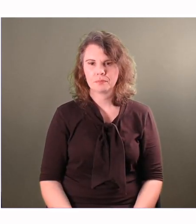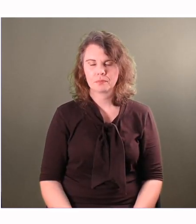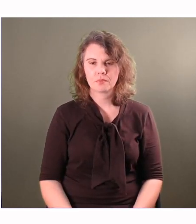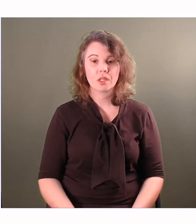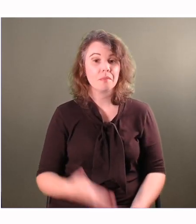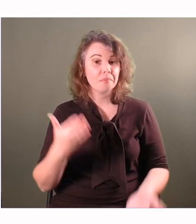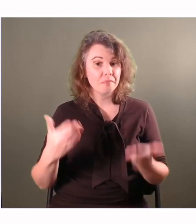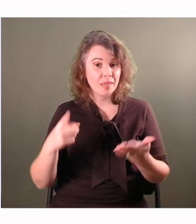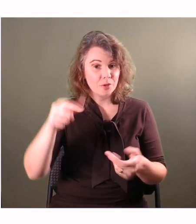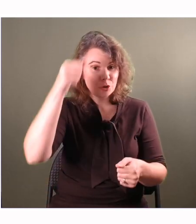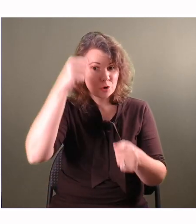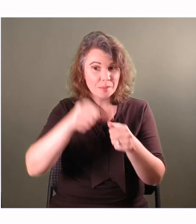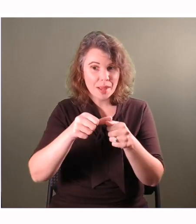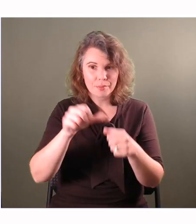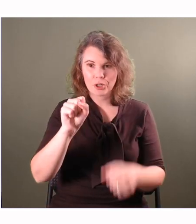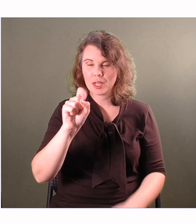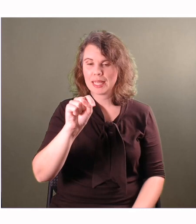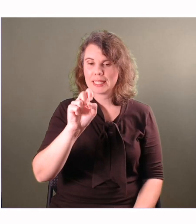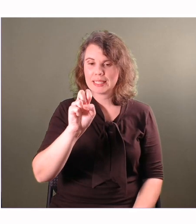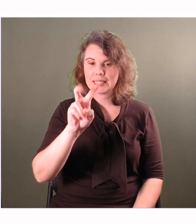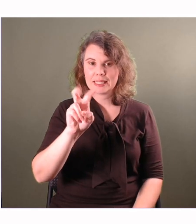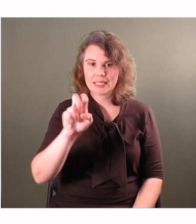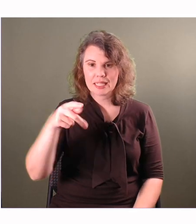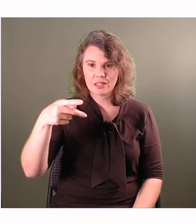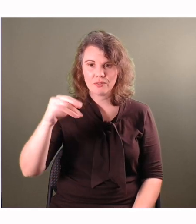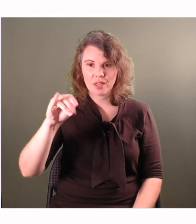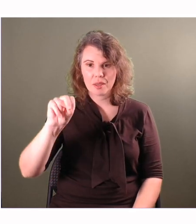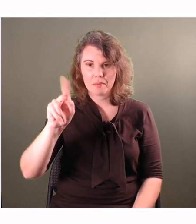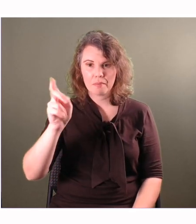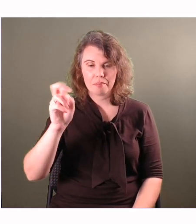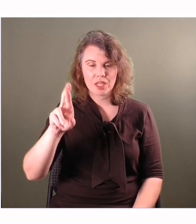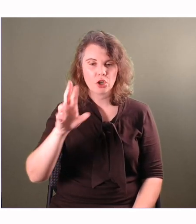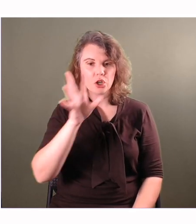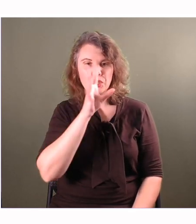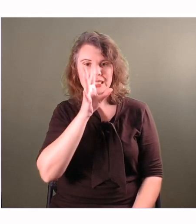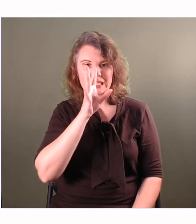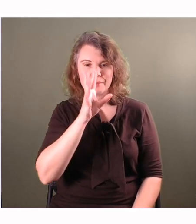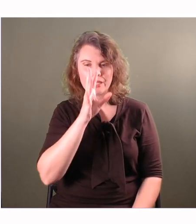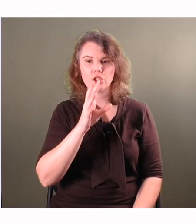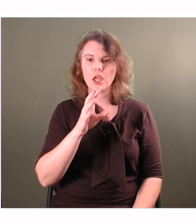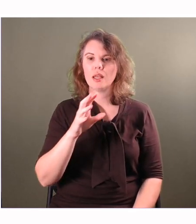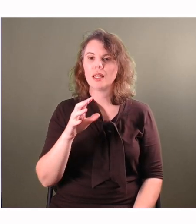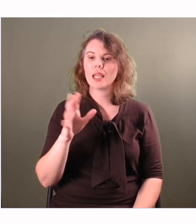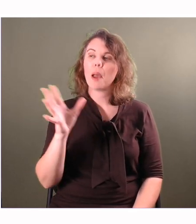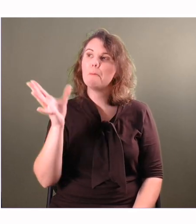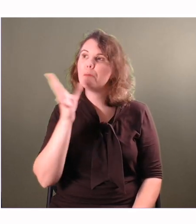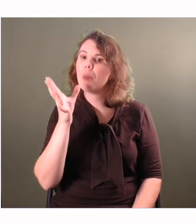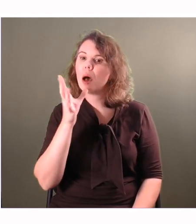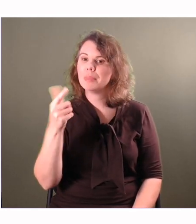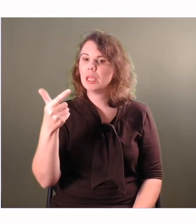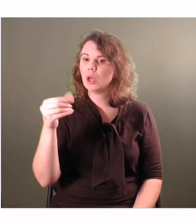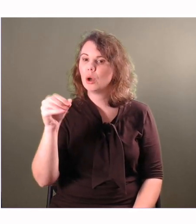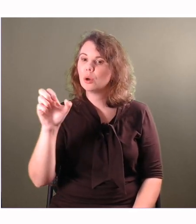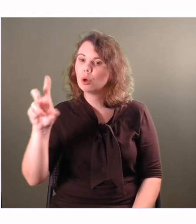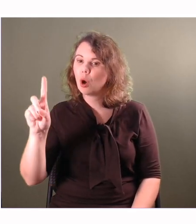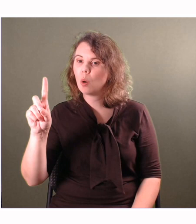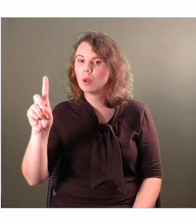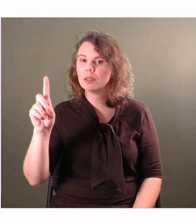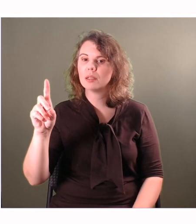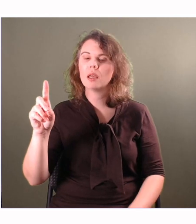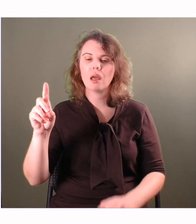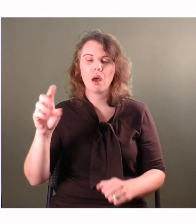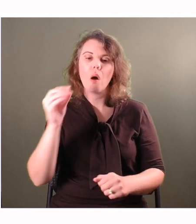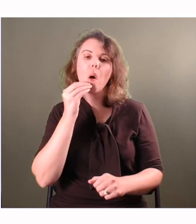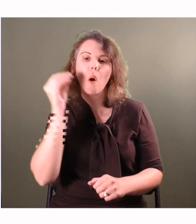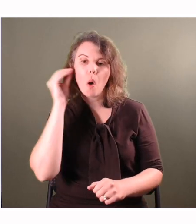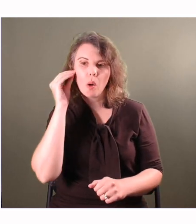You might remember that Steve Pinker referred to speech errors, in particular speech errors such as "mommy goed home," as the Drosophila